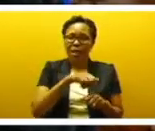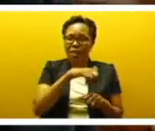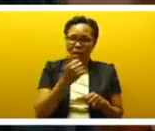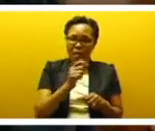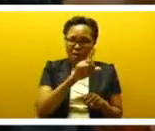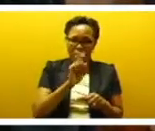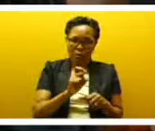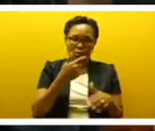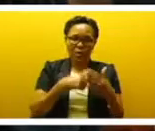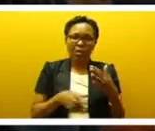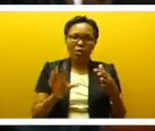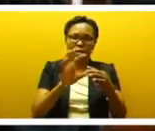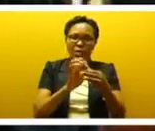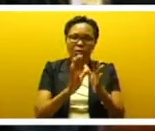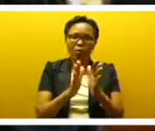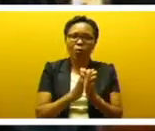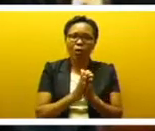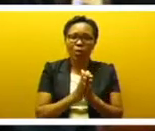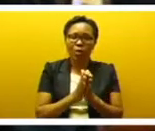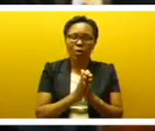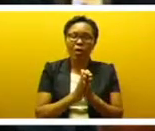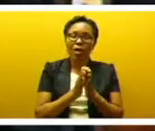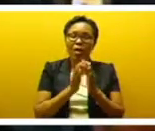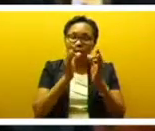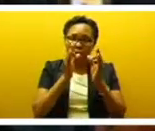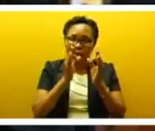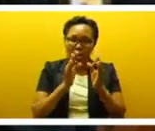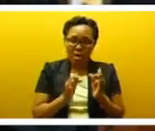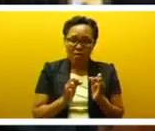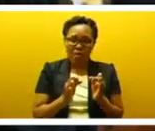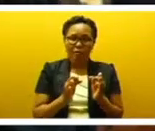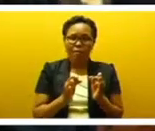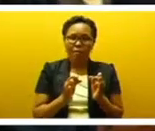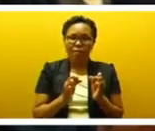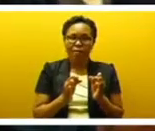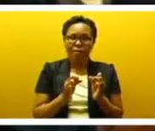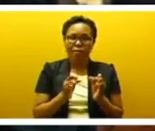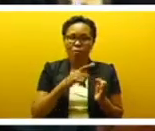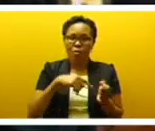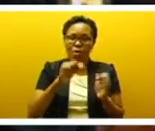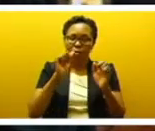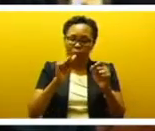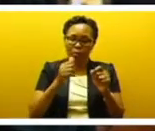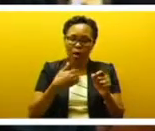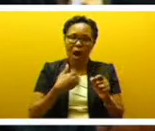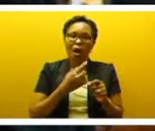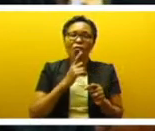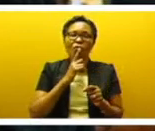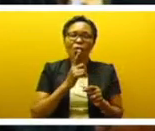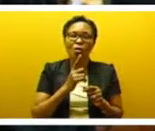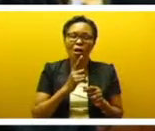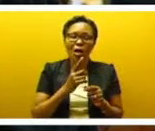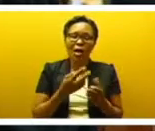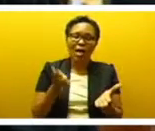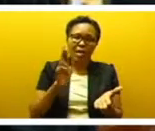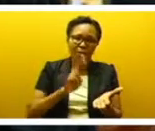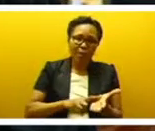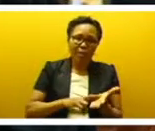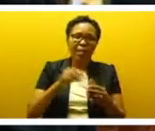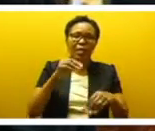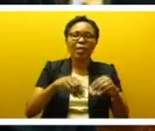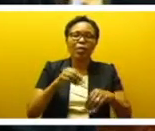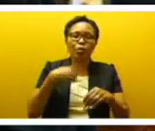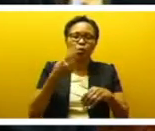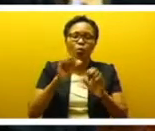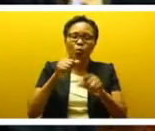in regarding for if there were to be ordered a repeat election, who would conduct it?